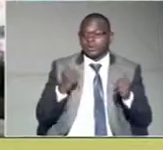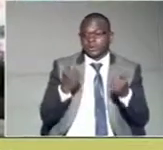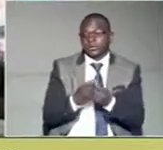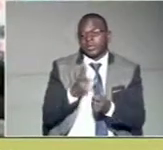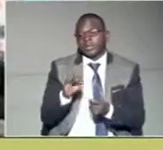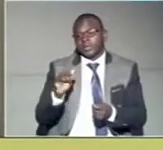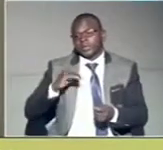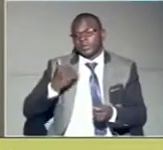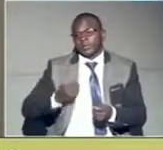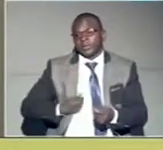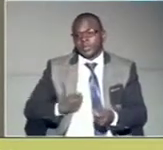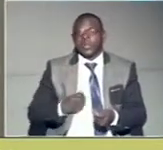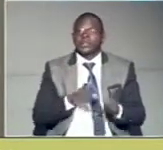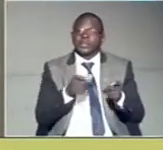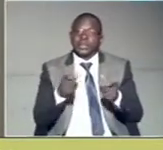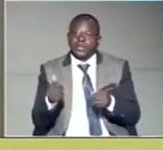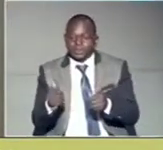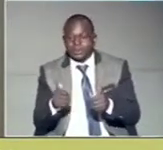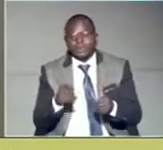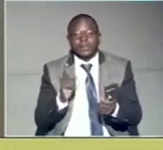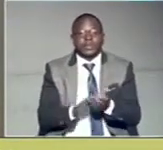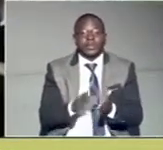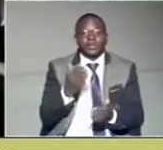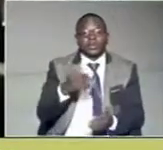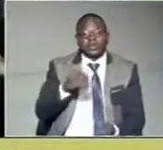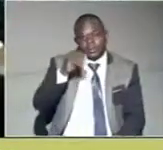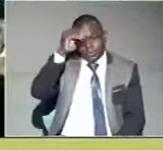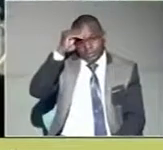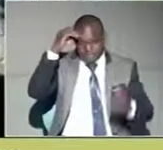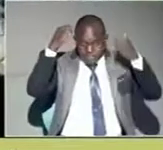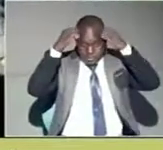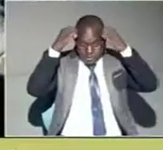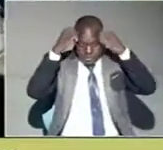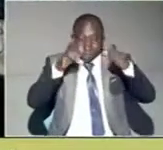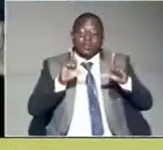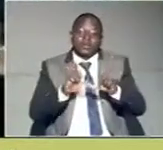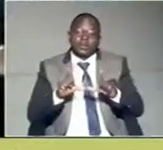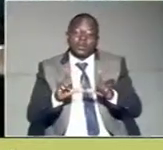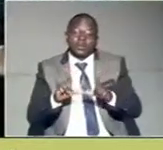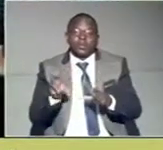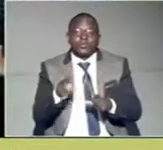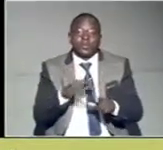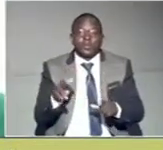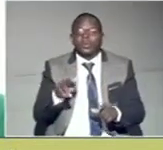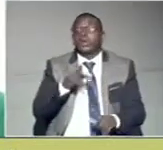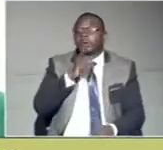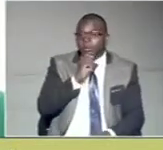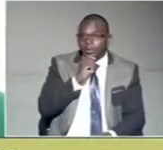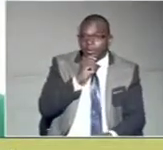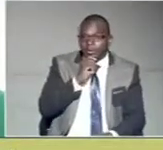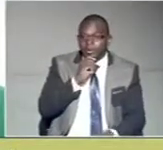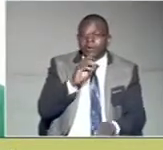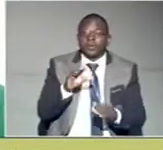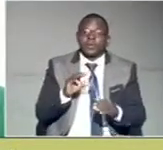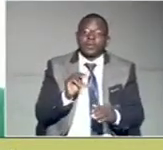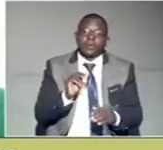female journalists to always mind acquiring more academic certificates if they are to match their male counterparts. Margaret